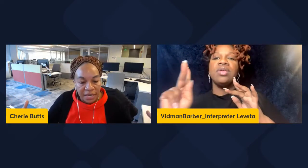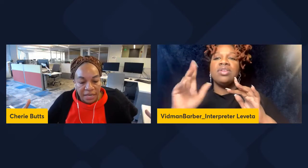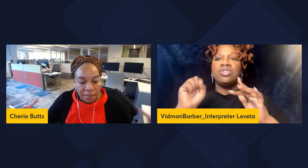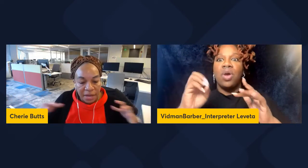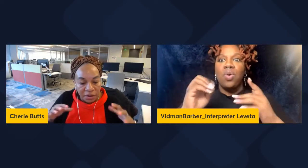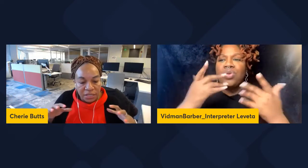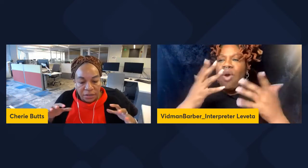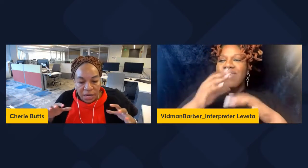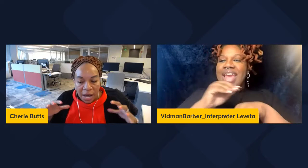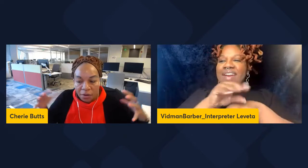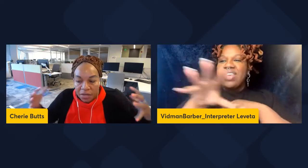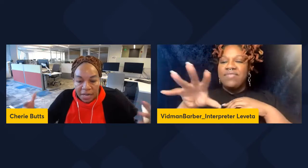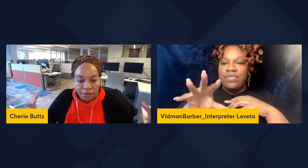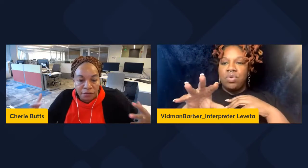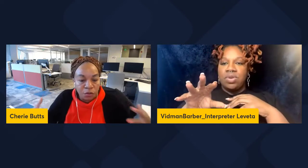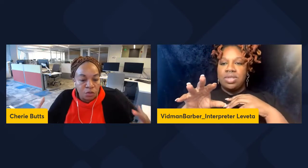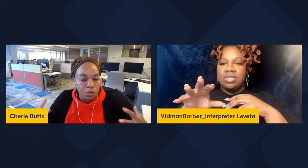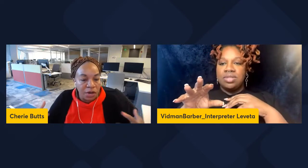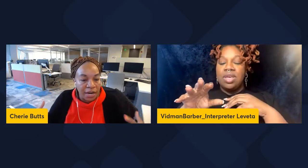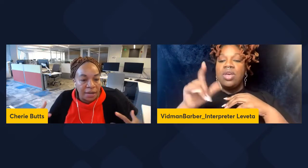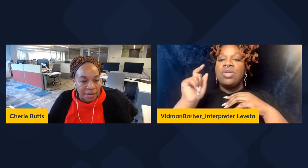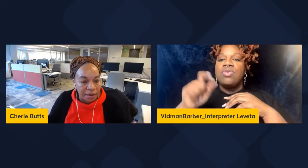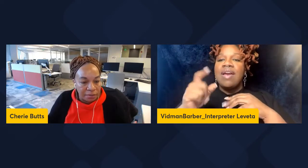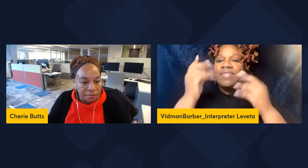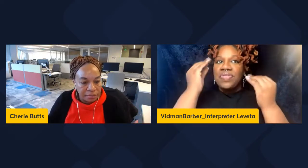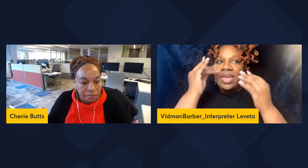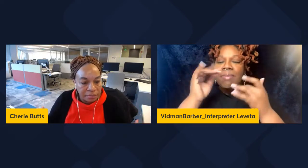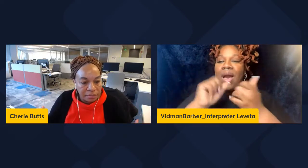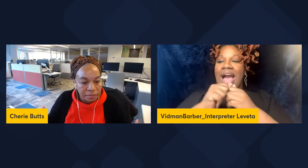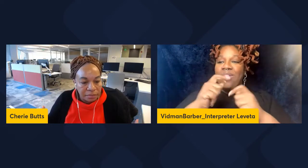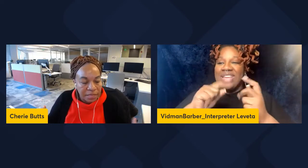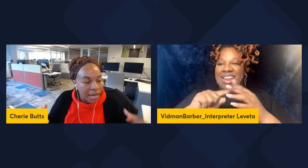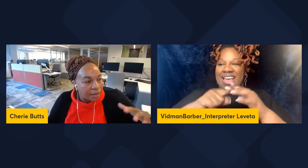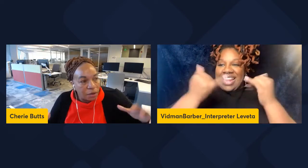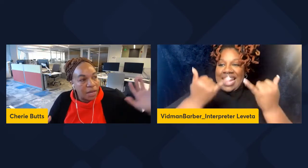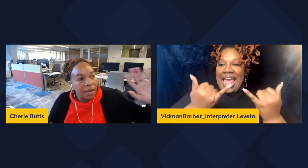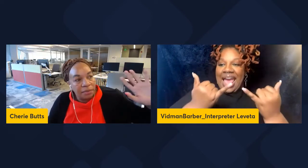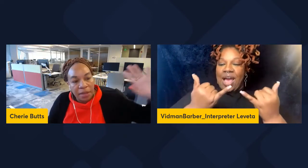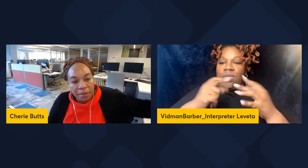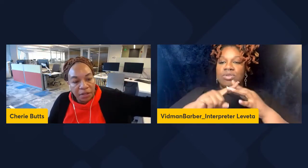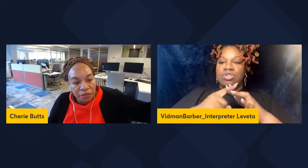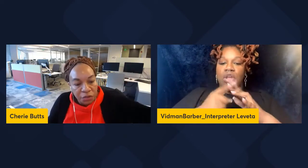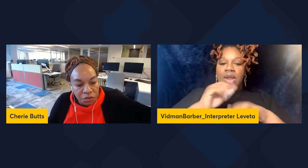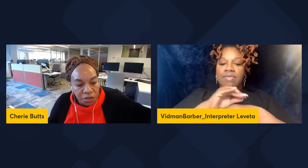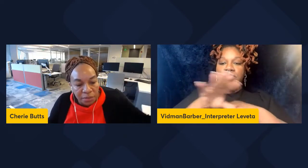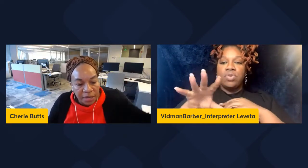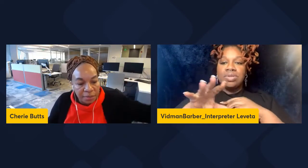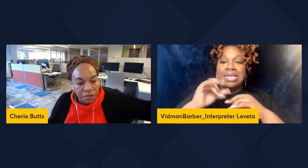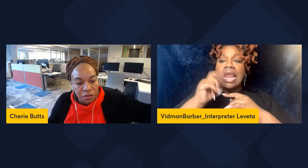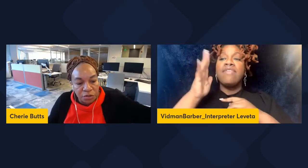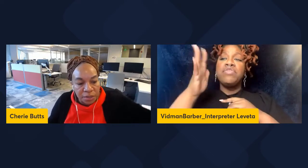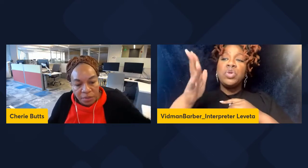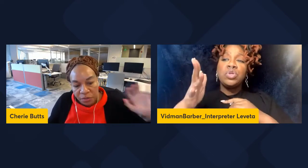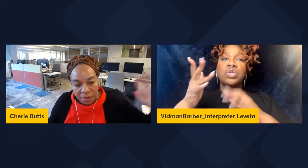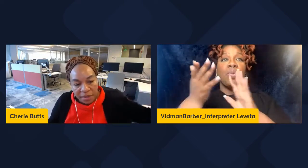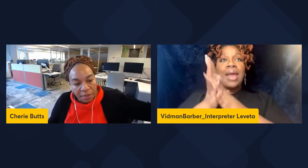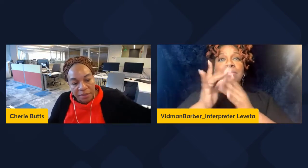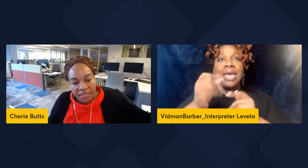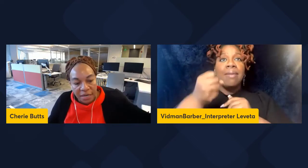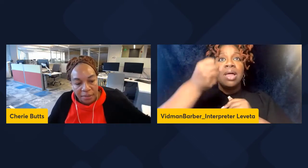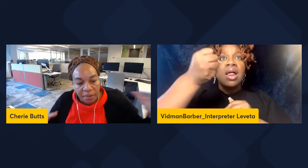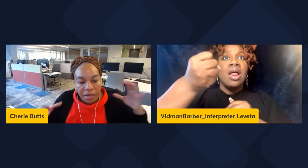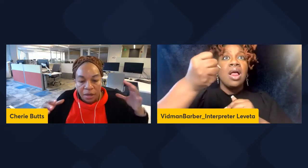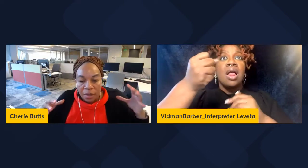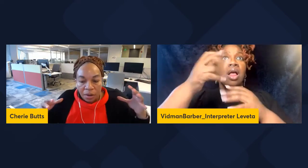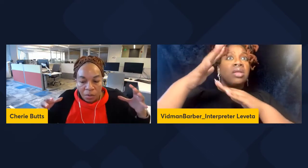to be thinking about is, how can I influence where I am now? Not, okay, maybe in the future I'll be able to do something when I become